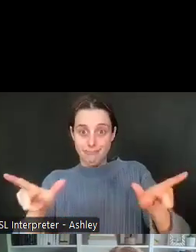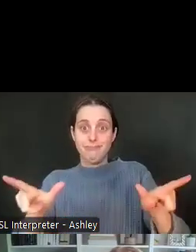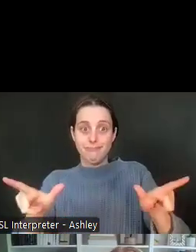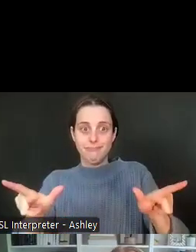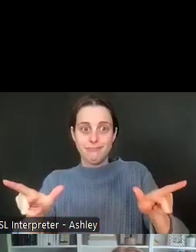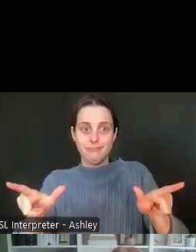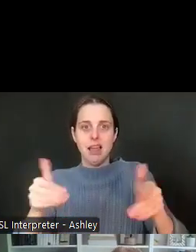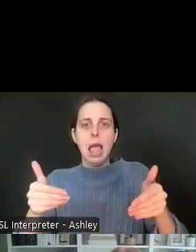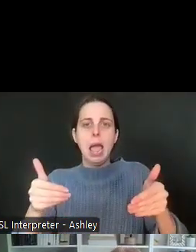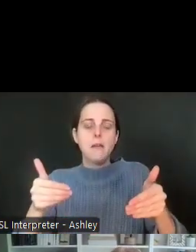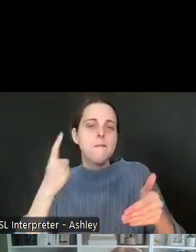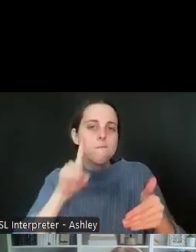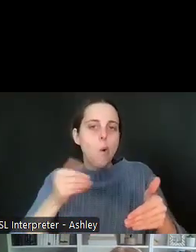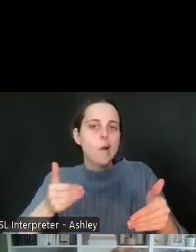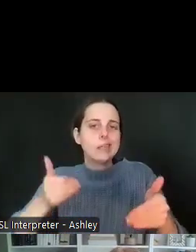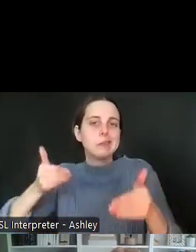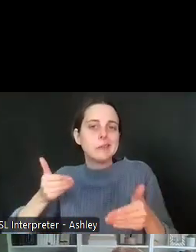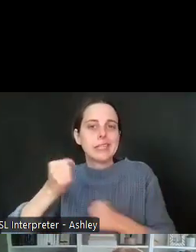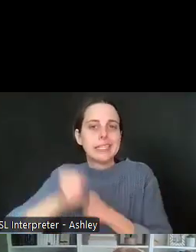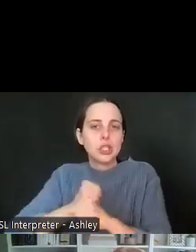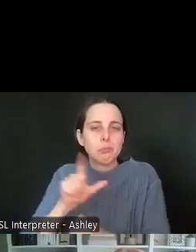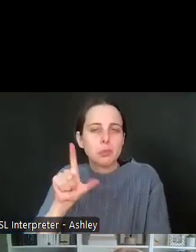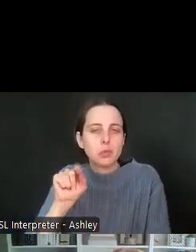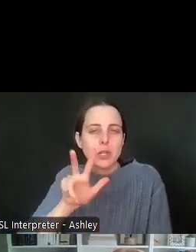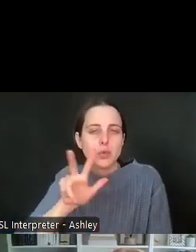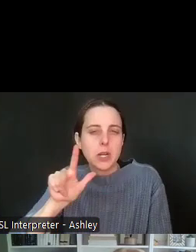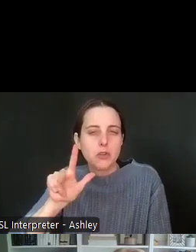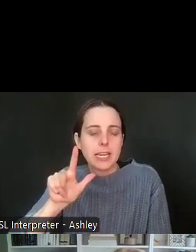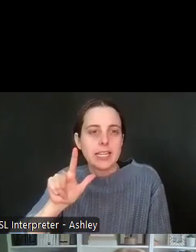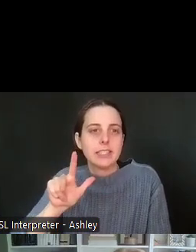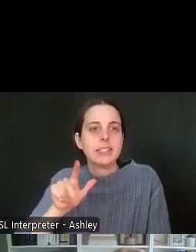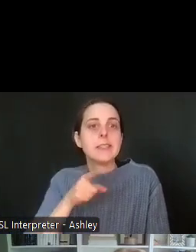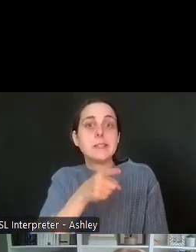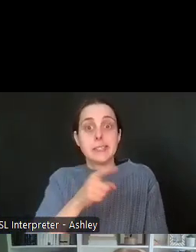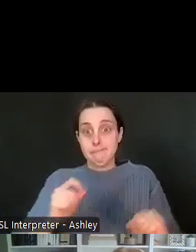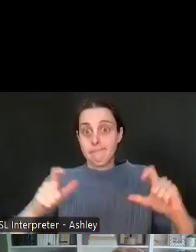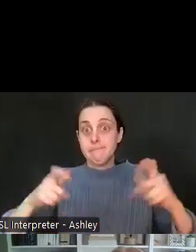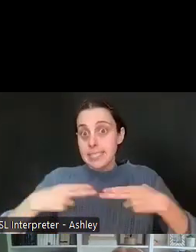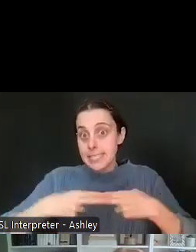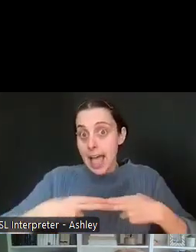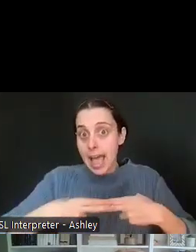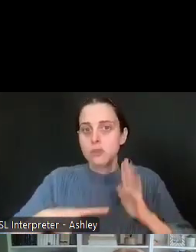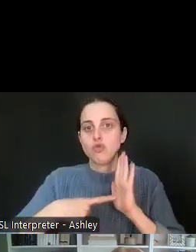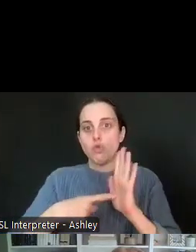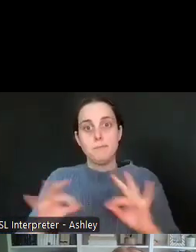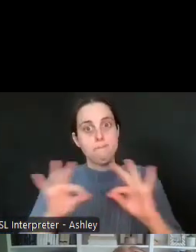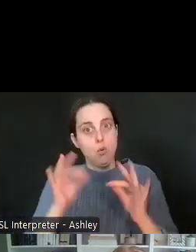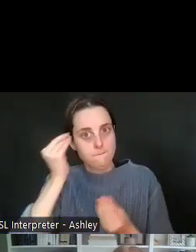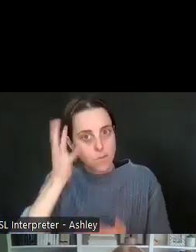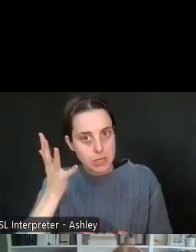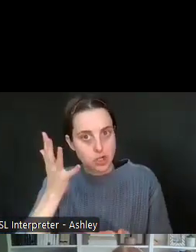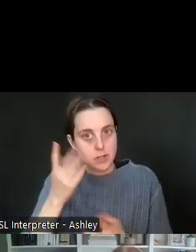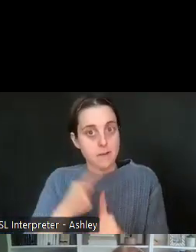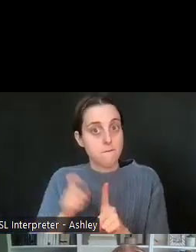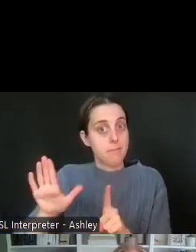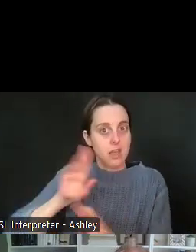2023. And one of the key findings is what you're looking at right now on your screen. According to Gallup, what they wrote